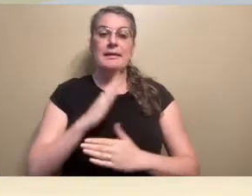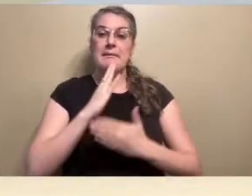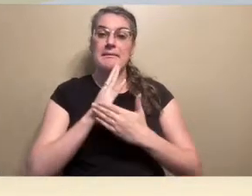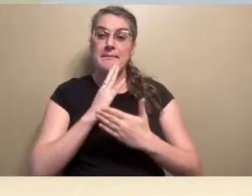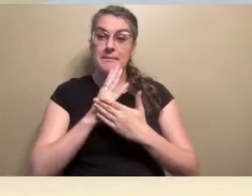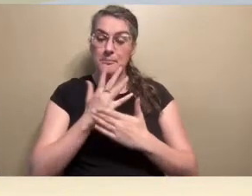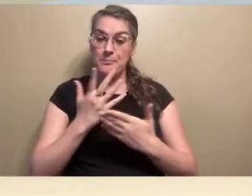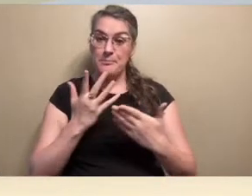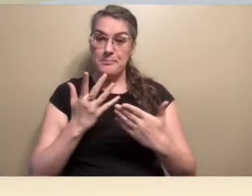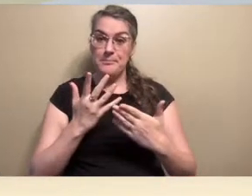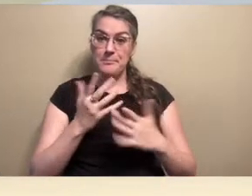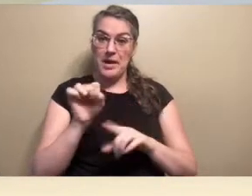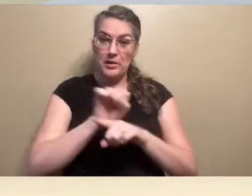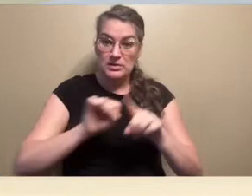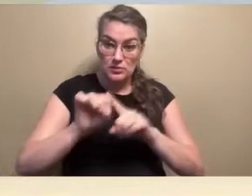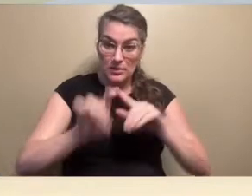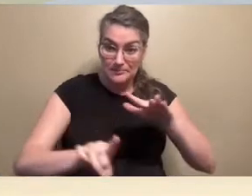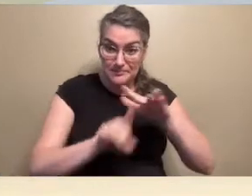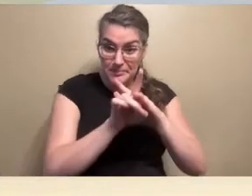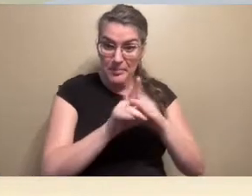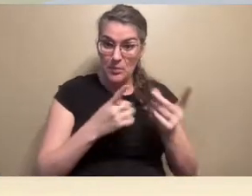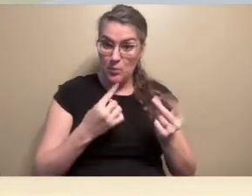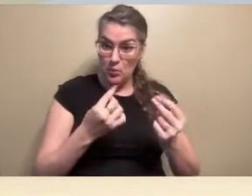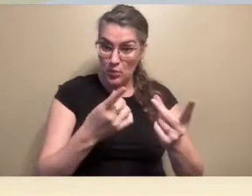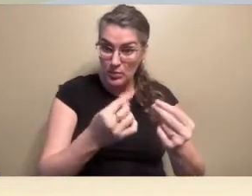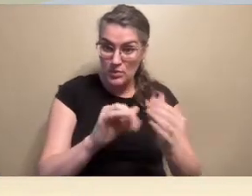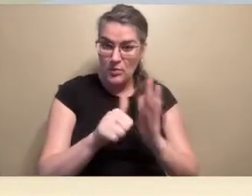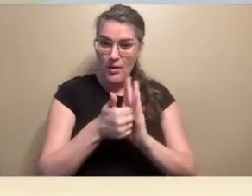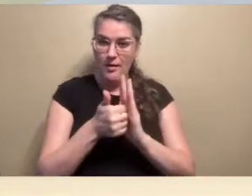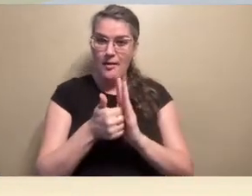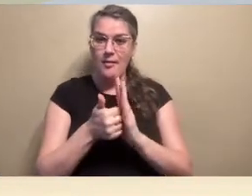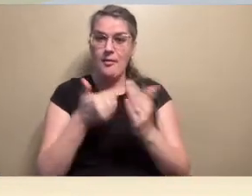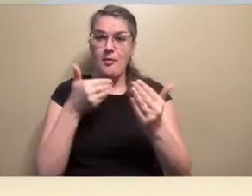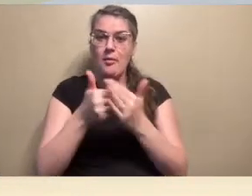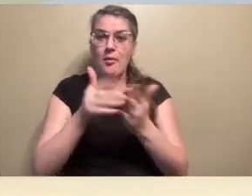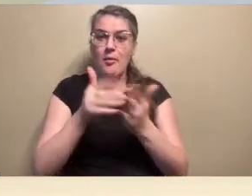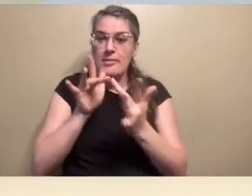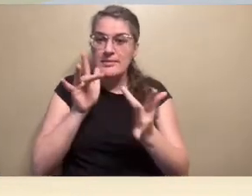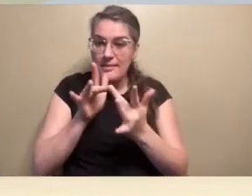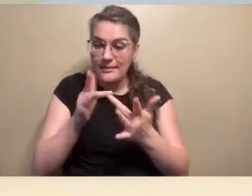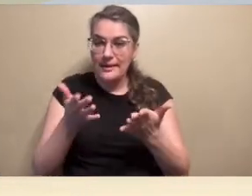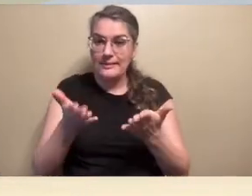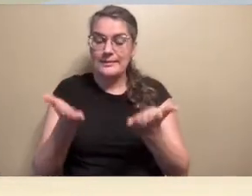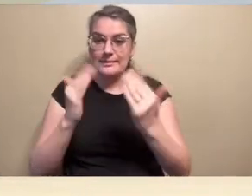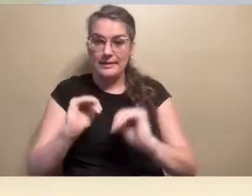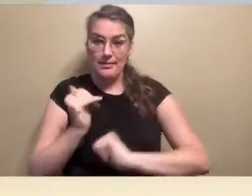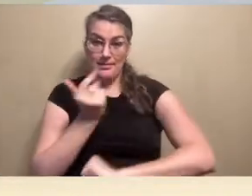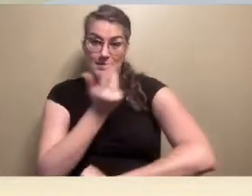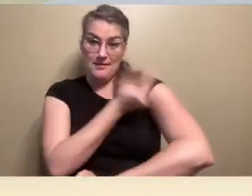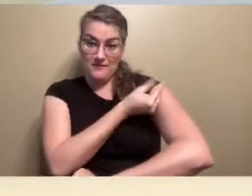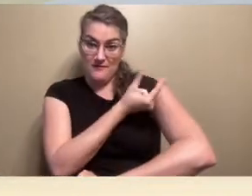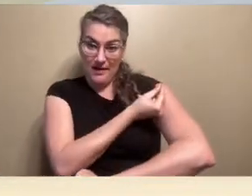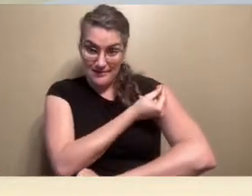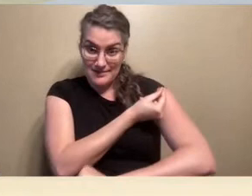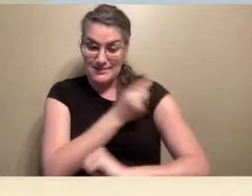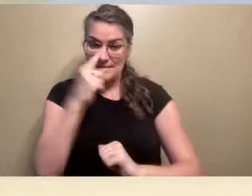be managed in PEI, and of course the vaccine rollout, and a little bit about what we can expect going